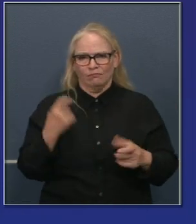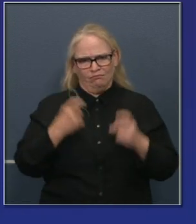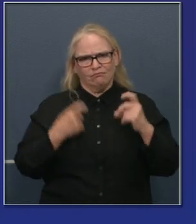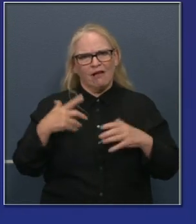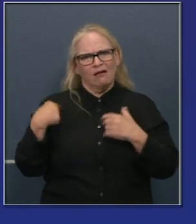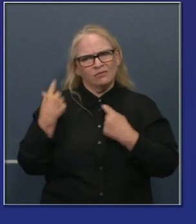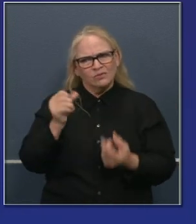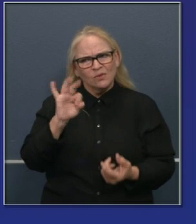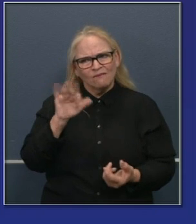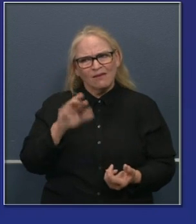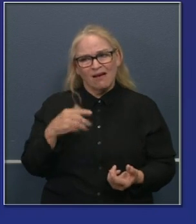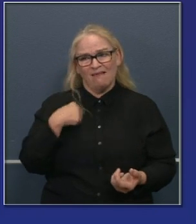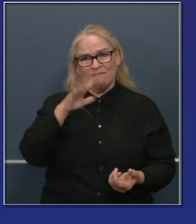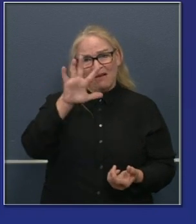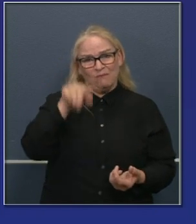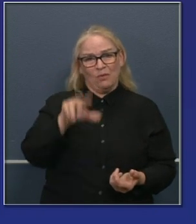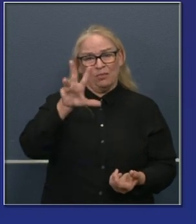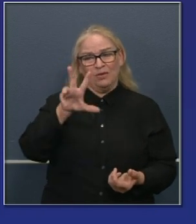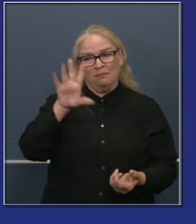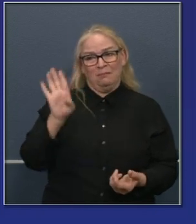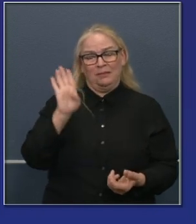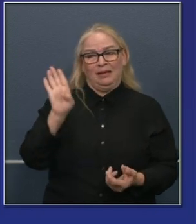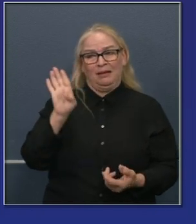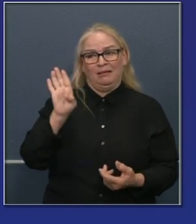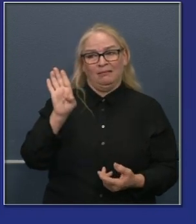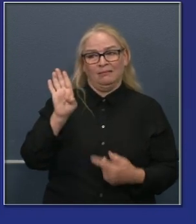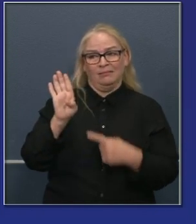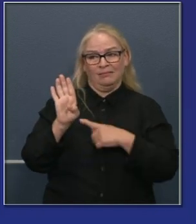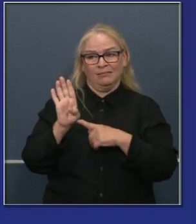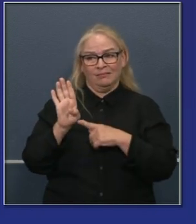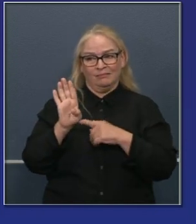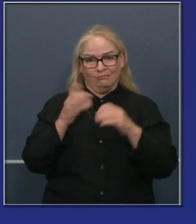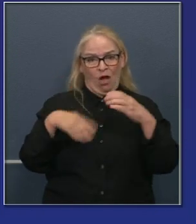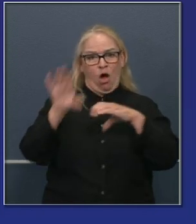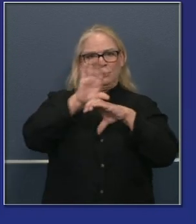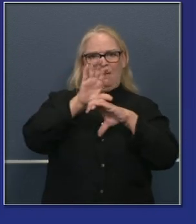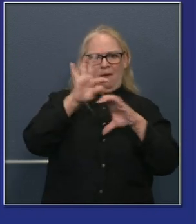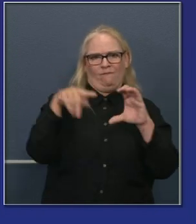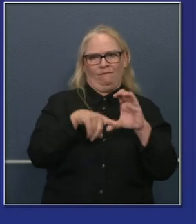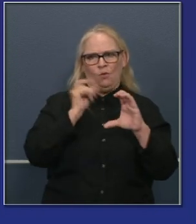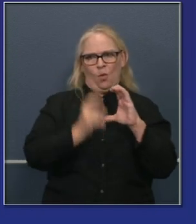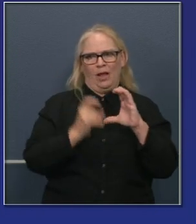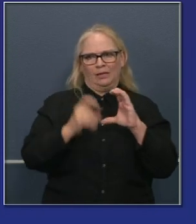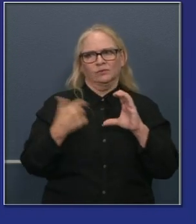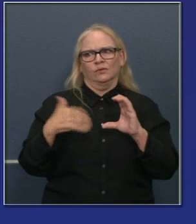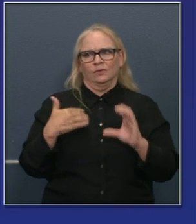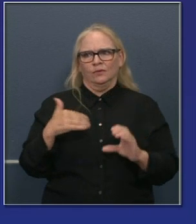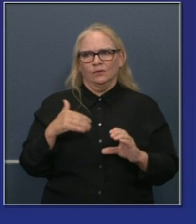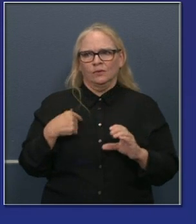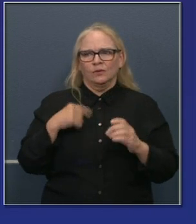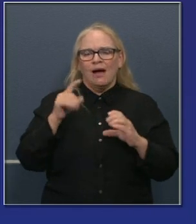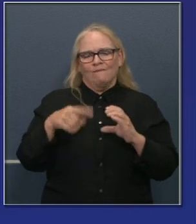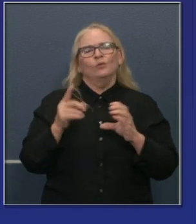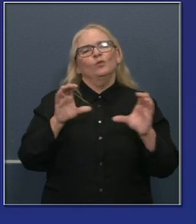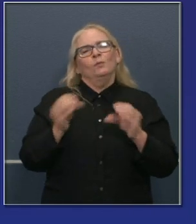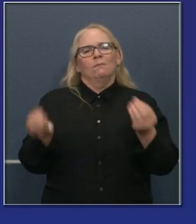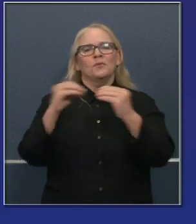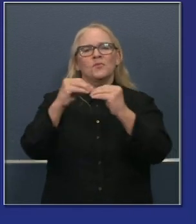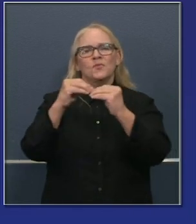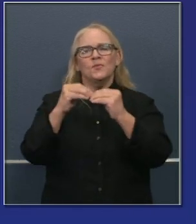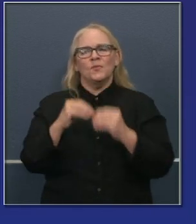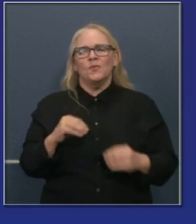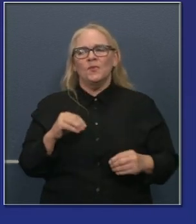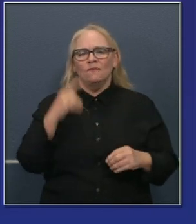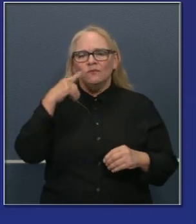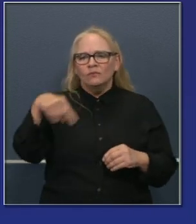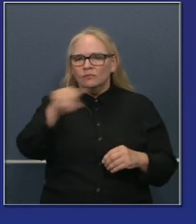we put statutory language in the budget as it relates to the need to do a lot more in the old traditional ways through